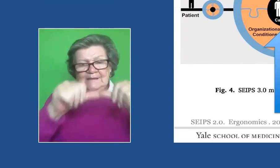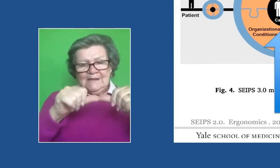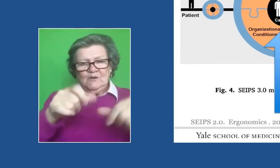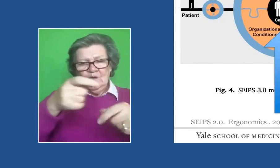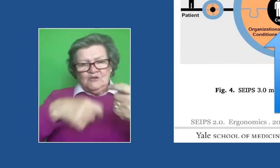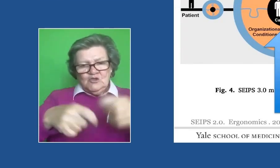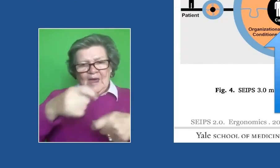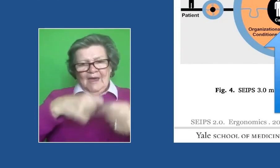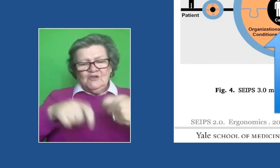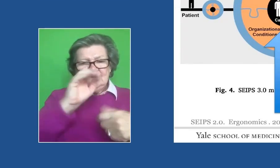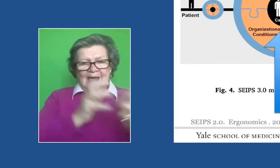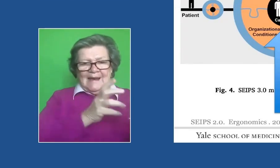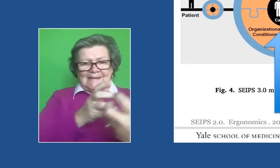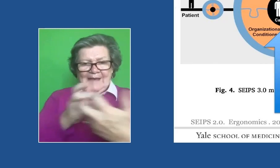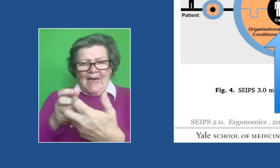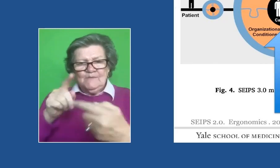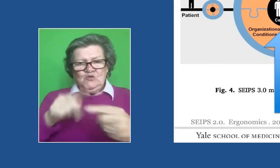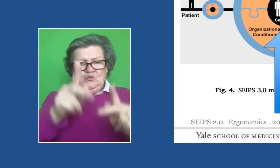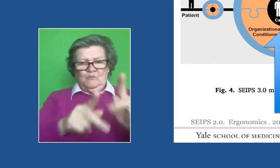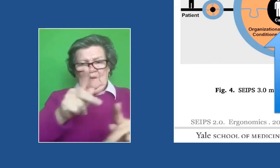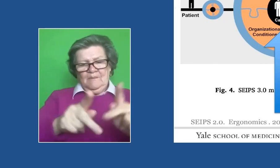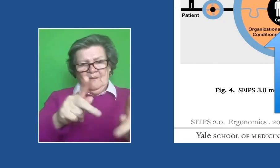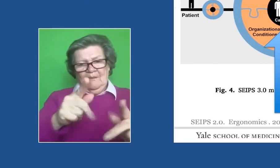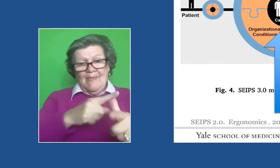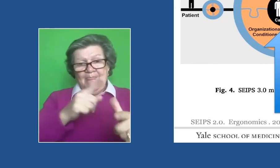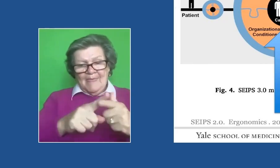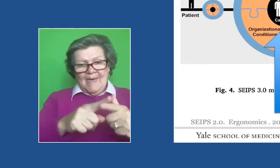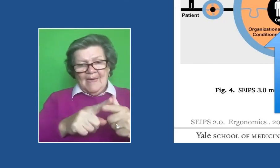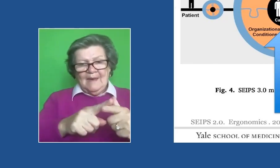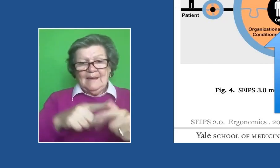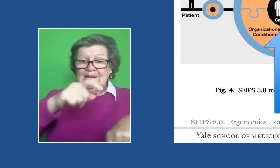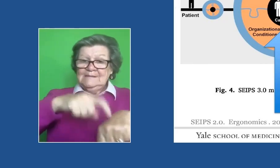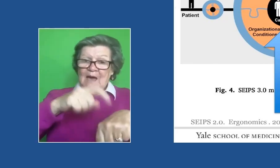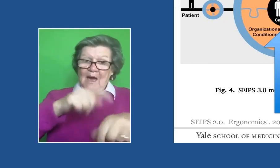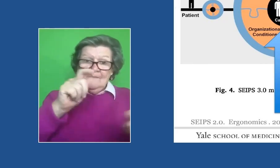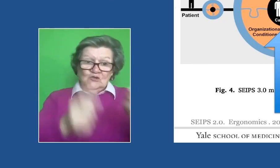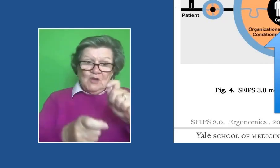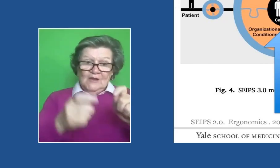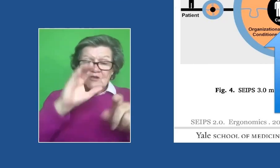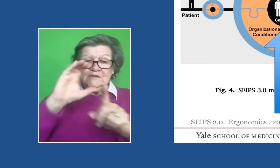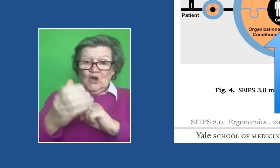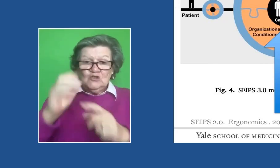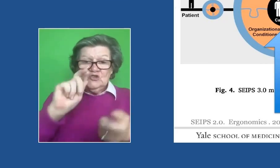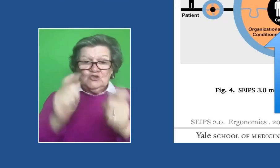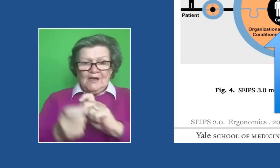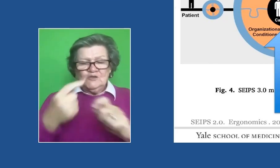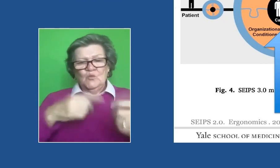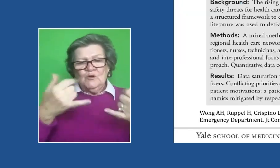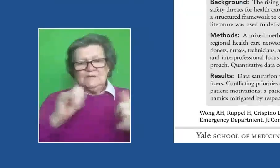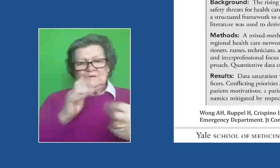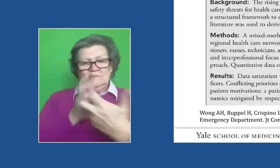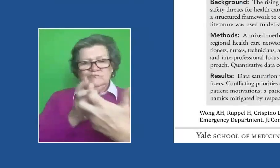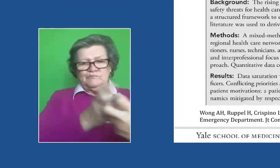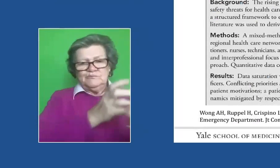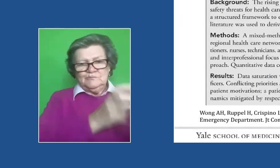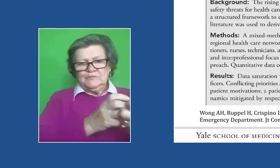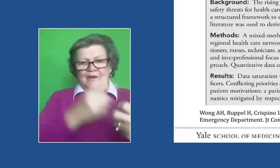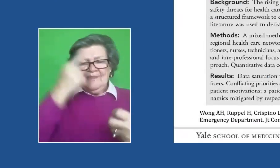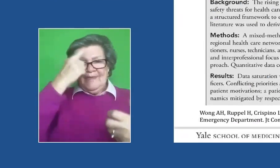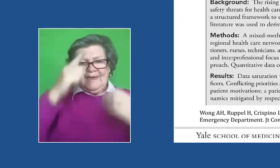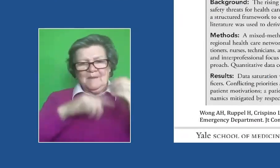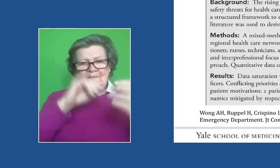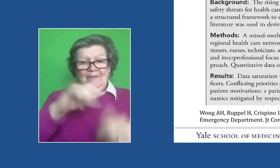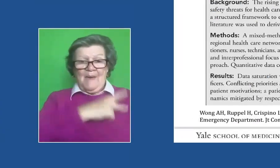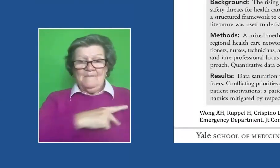and adapts to individuals, so that when times changes and culture changes, that we're still on top of thinking about that